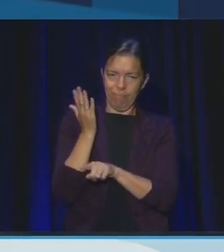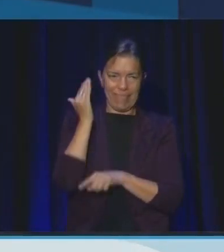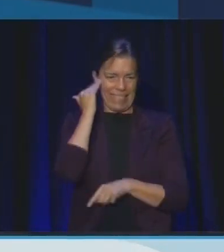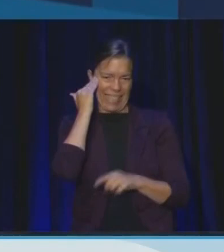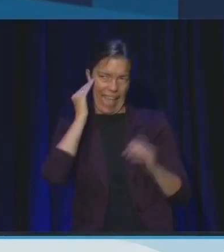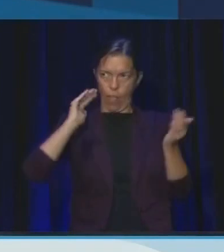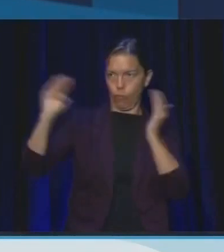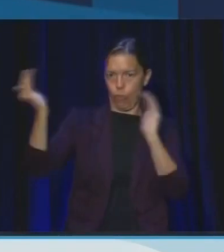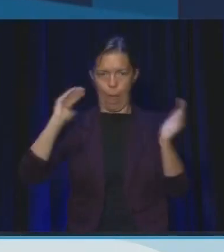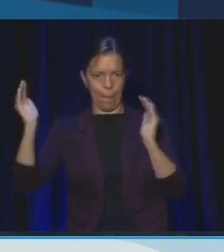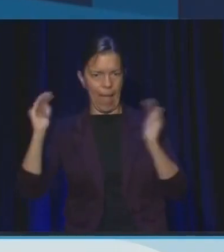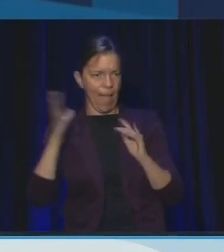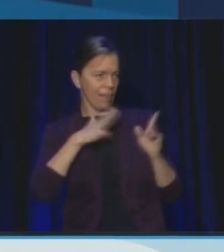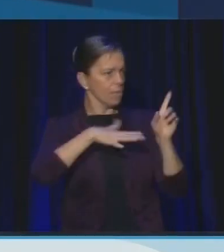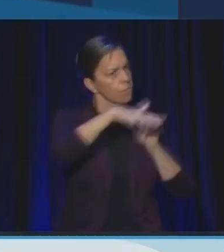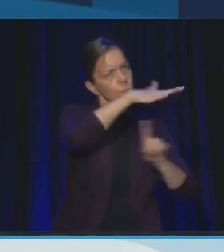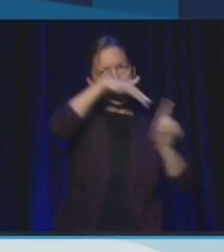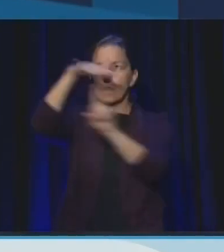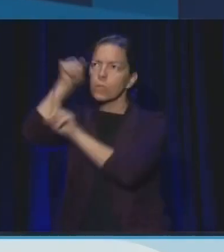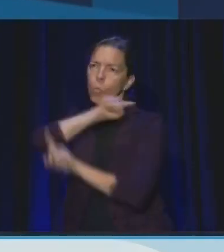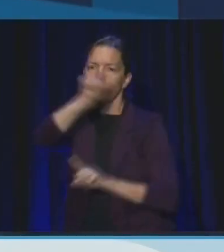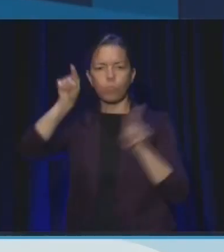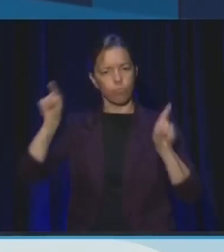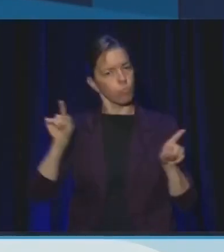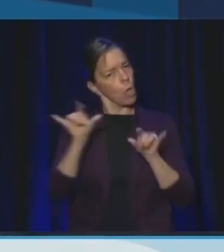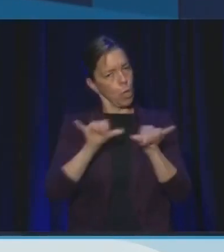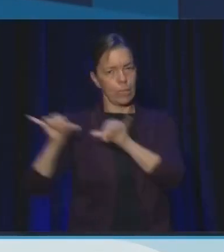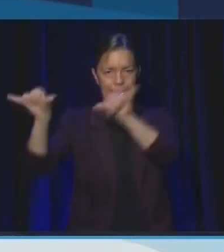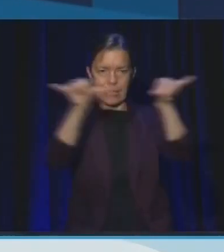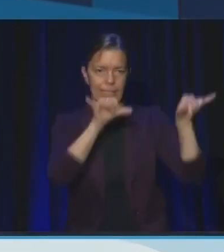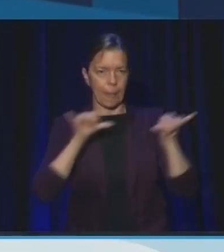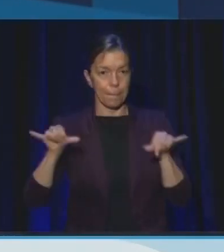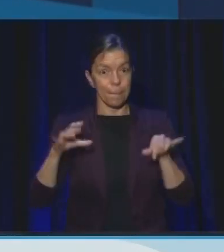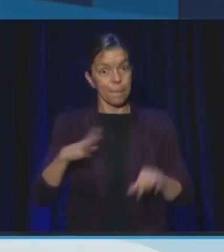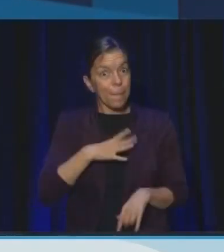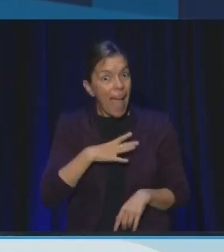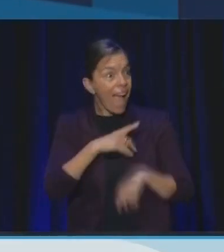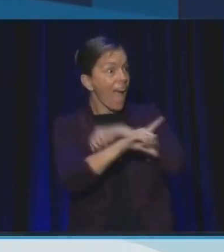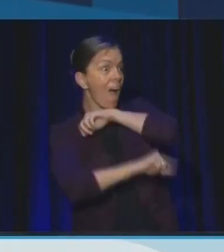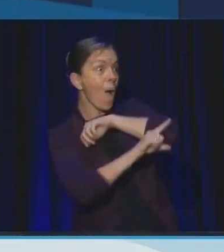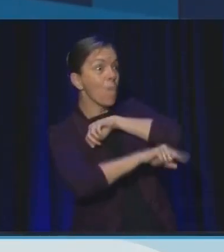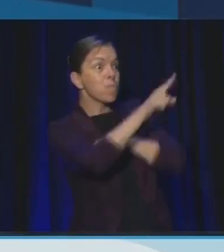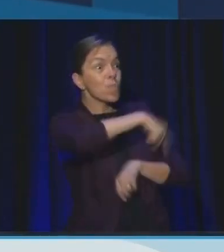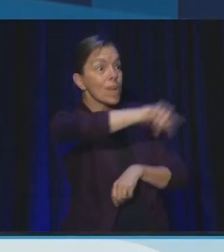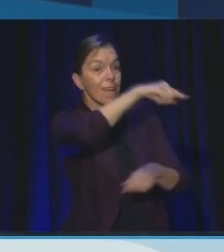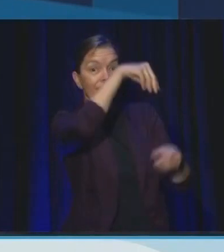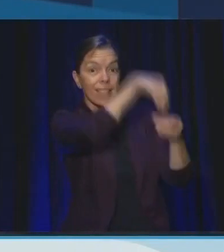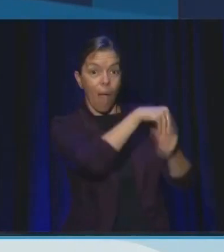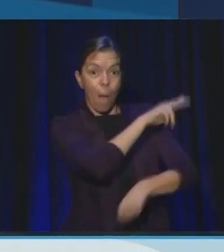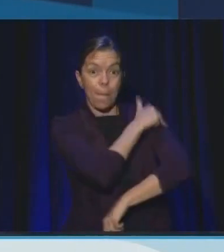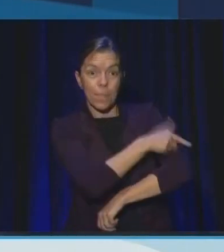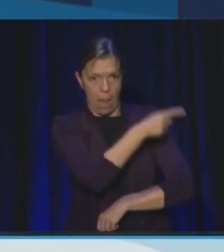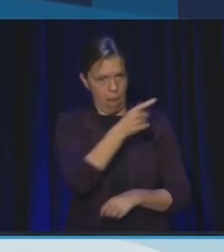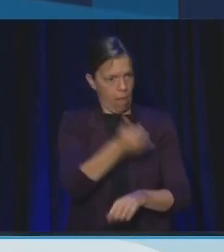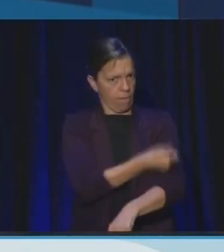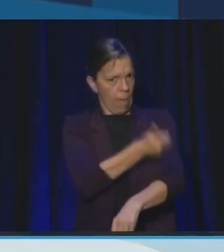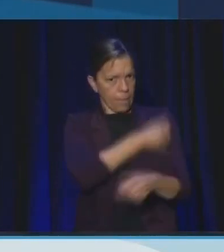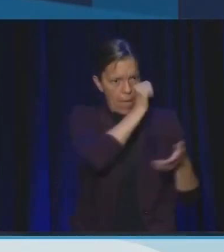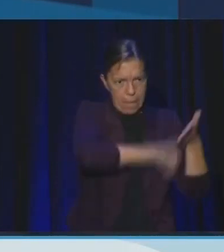there's lot of lot of work on that, if